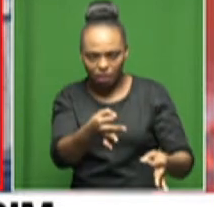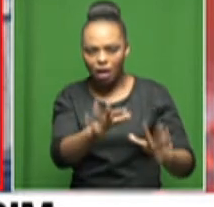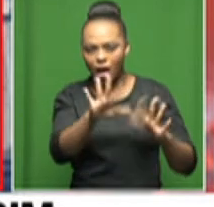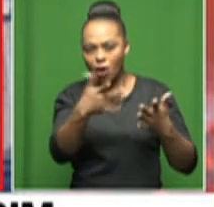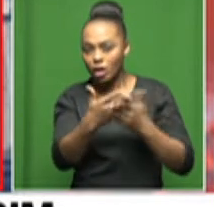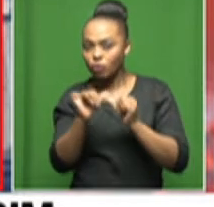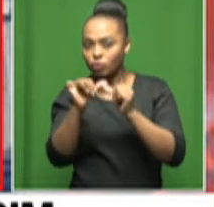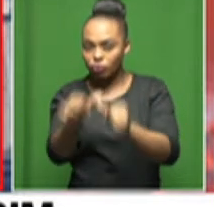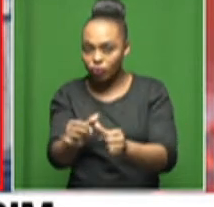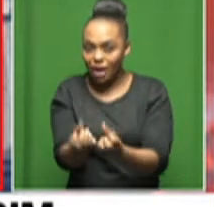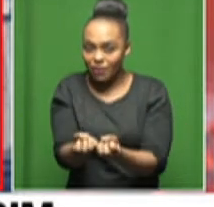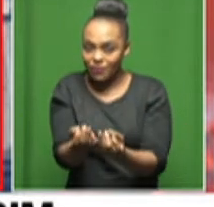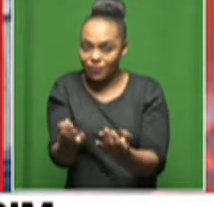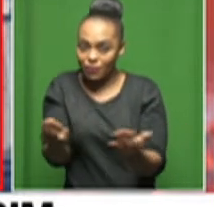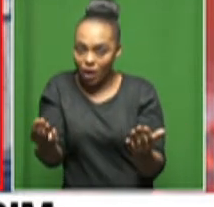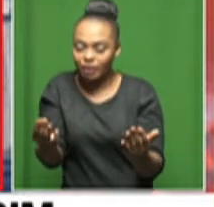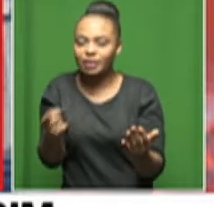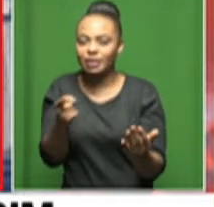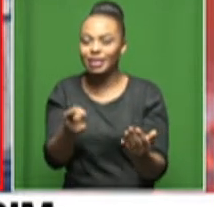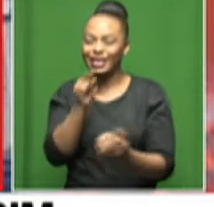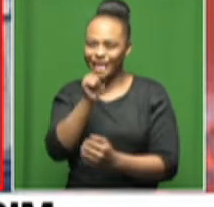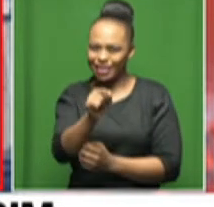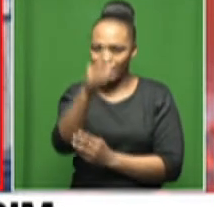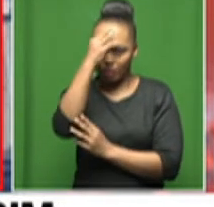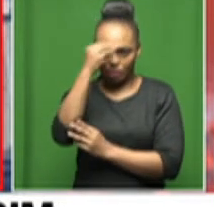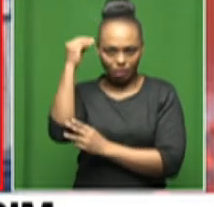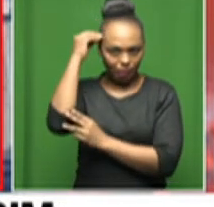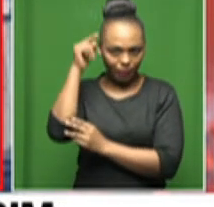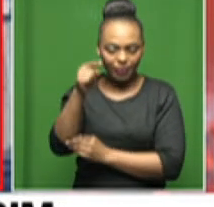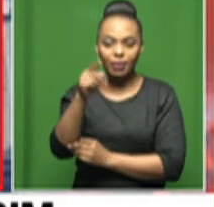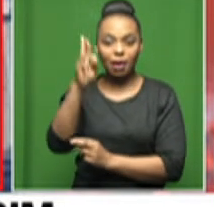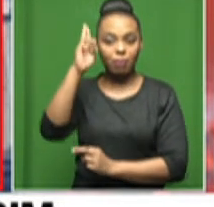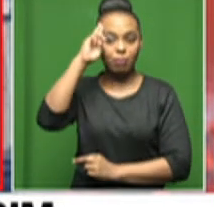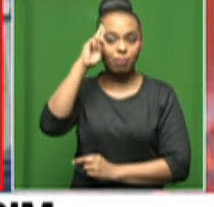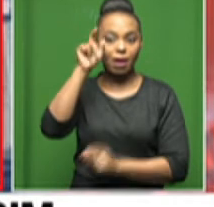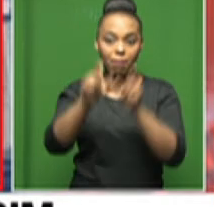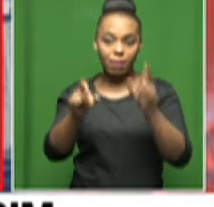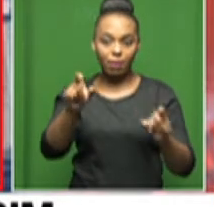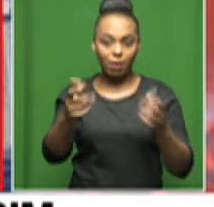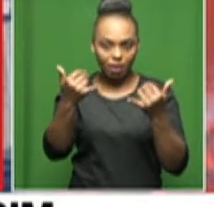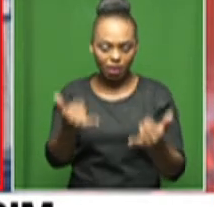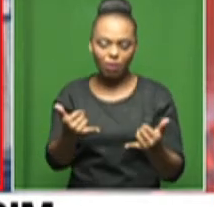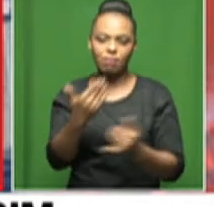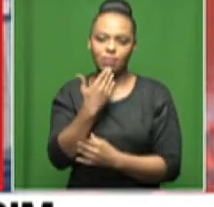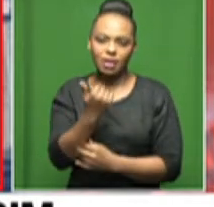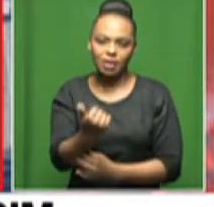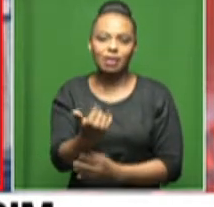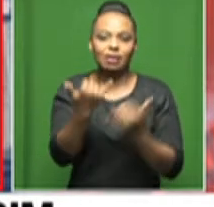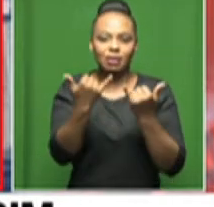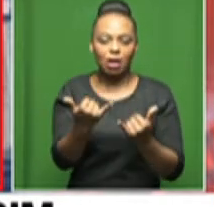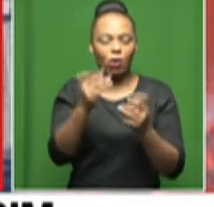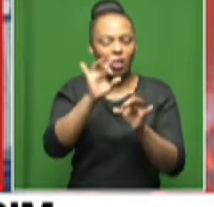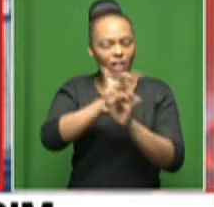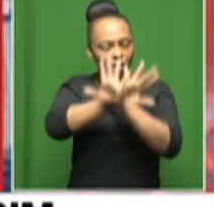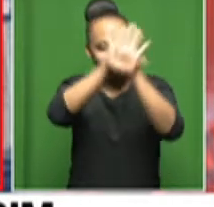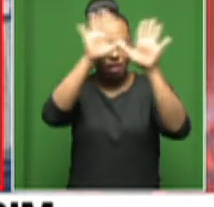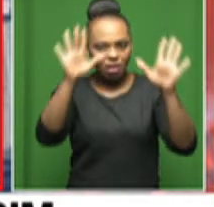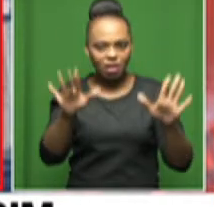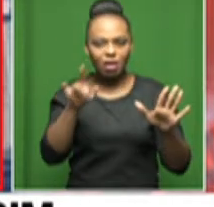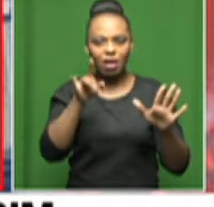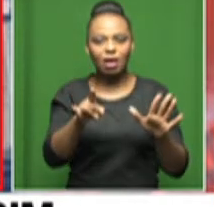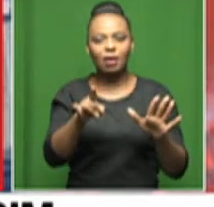continued rollout. On that note, Minister, I'd like to end by just reminding people that we have very clear criteria